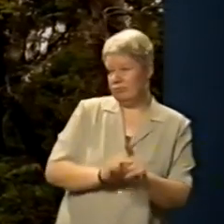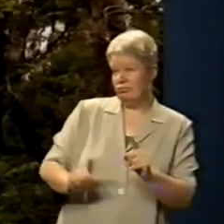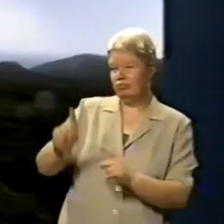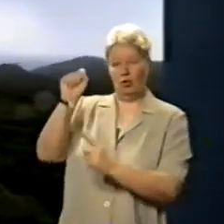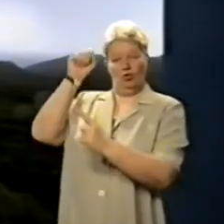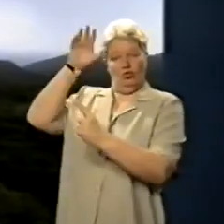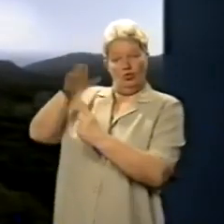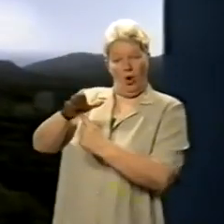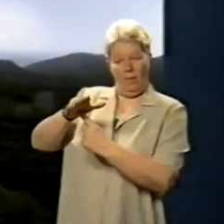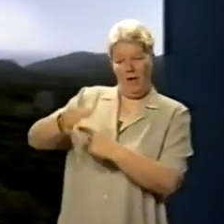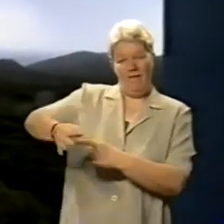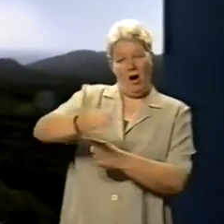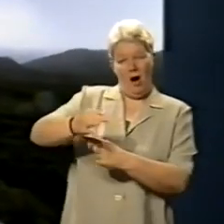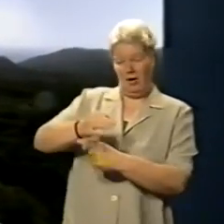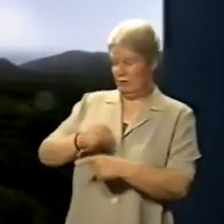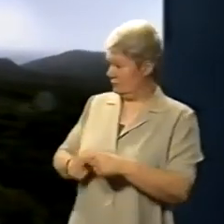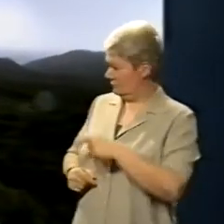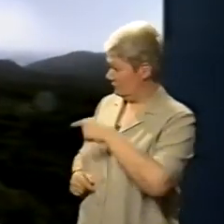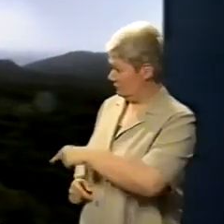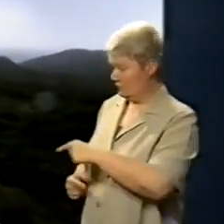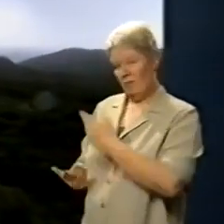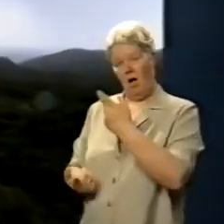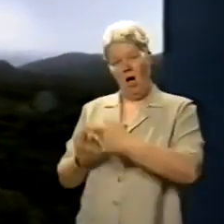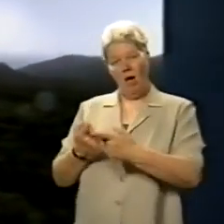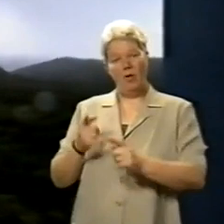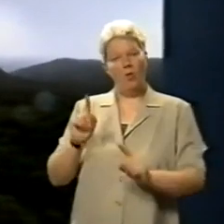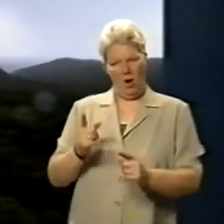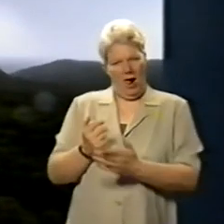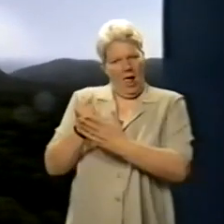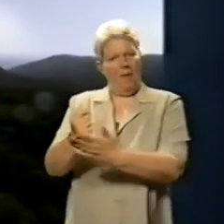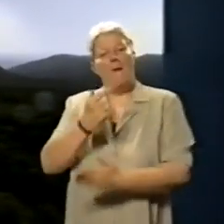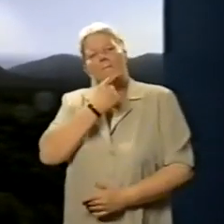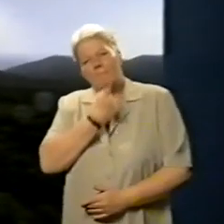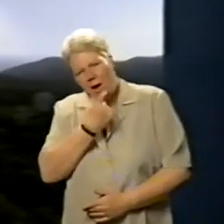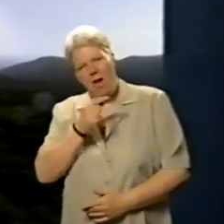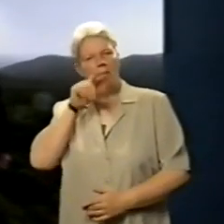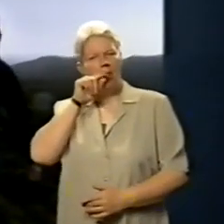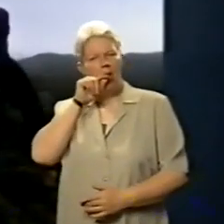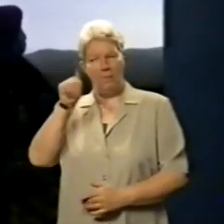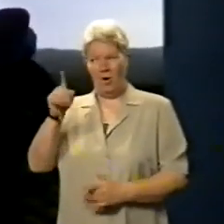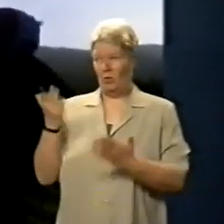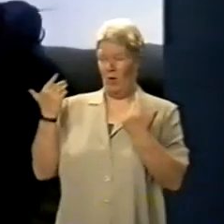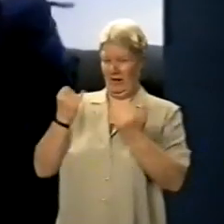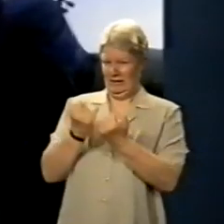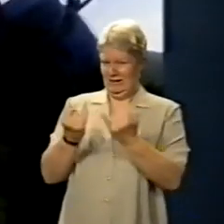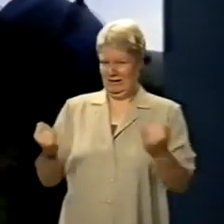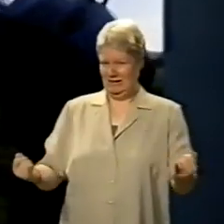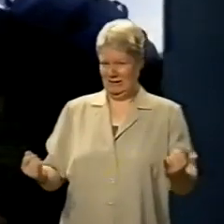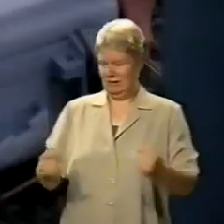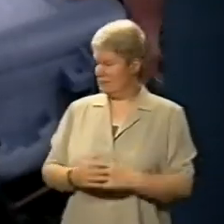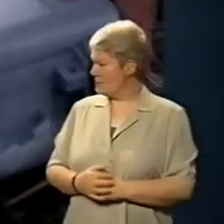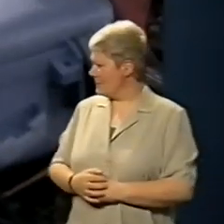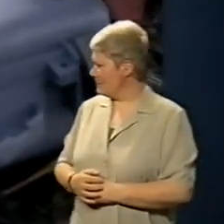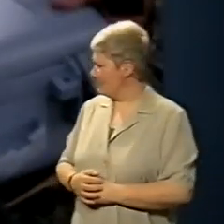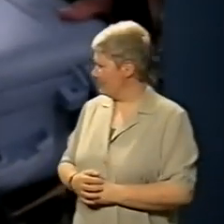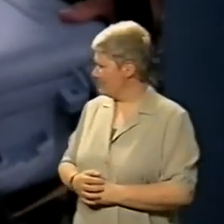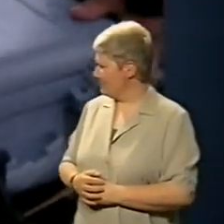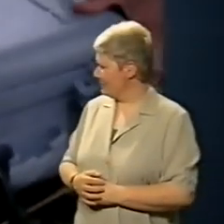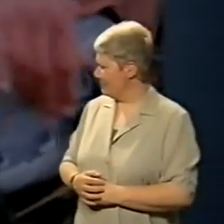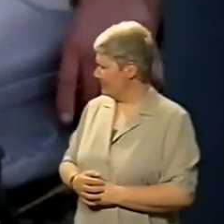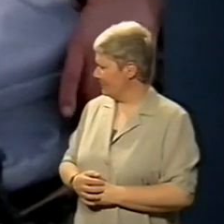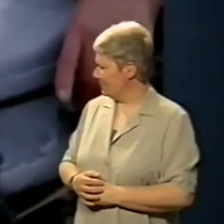look at another simple but effective invention, this time to help the males. But the weather's taking a turn for the worse. Ah, this is it, is It's the boombox.